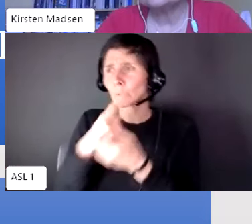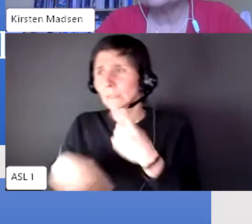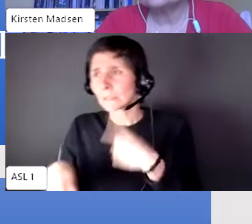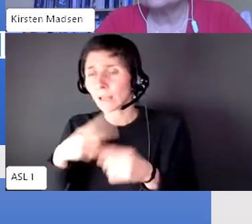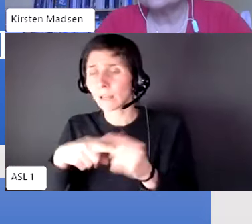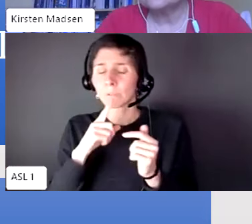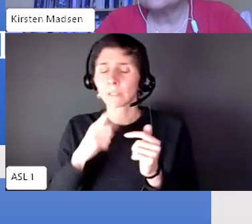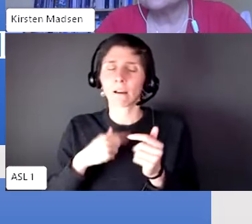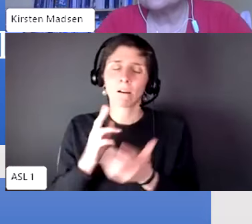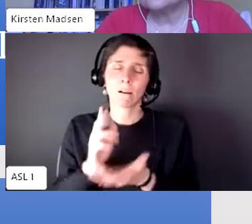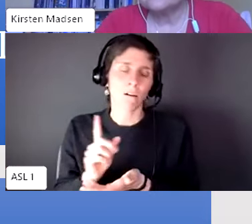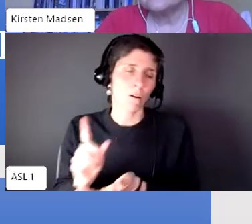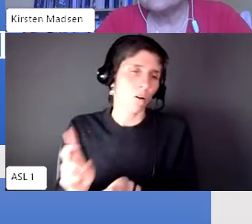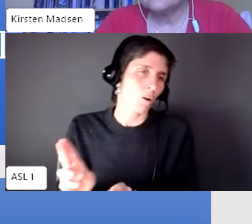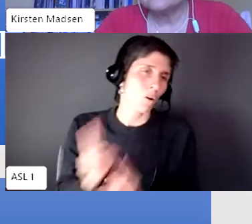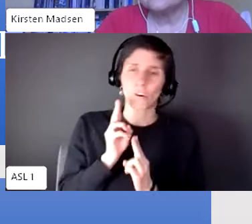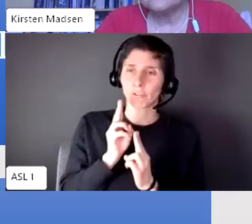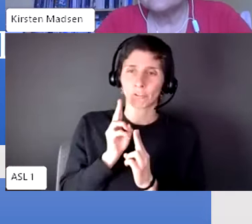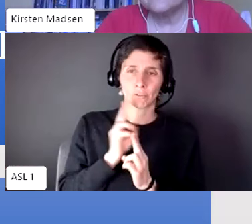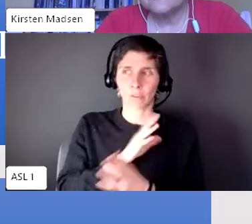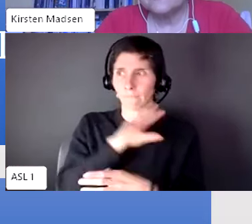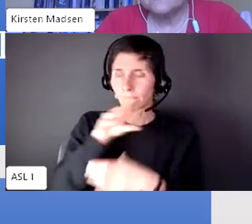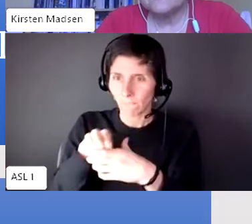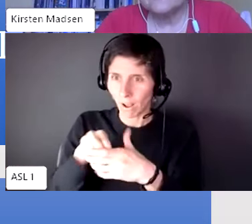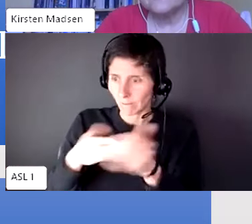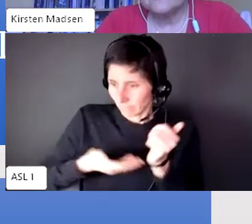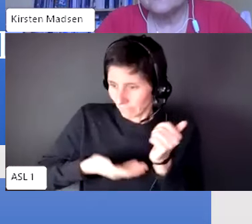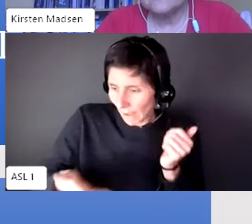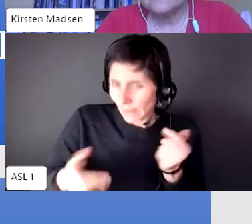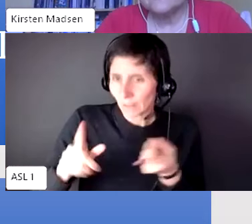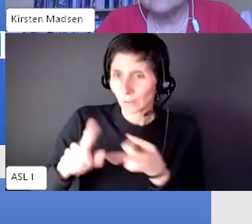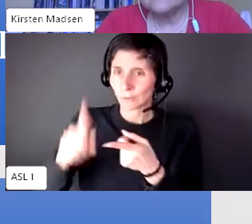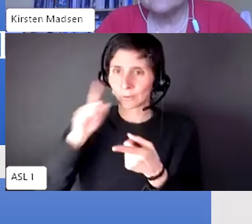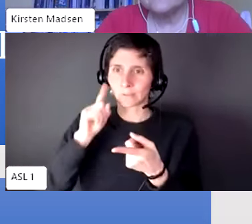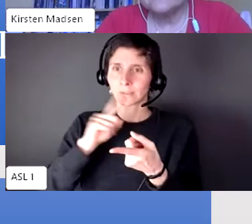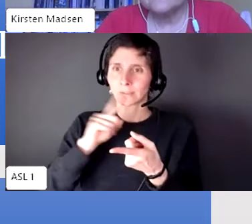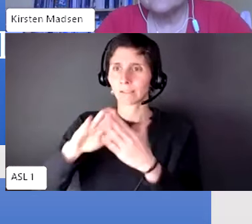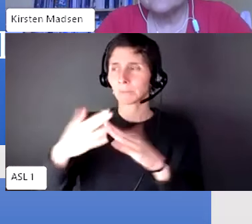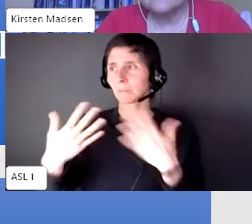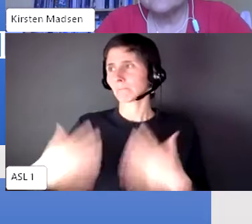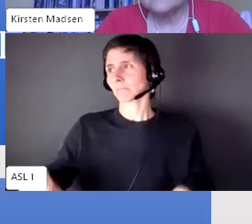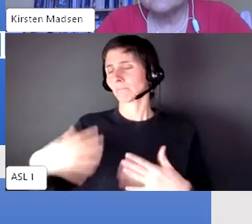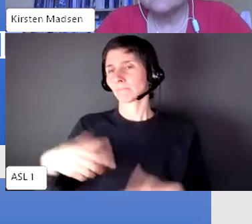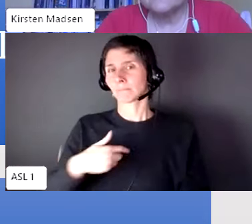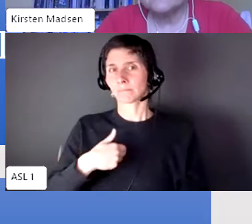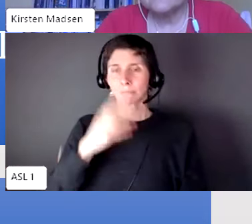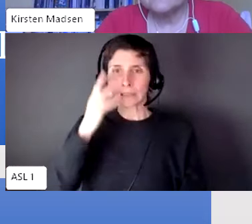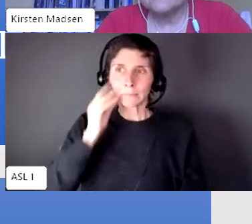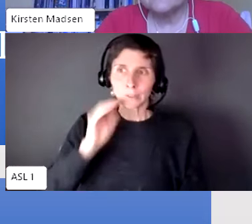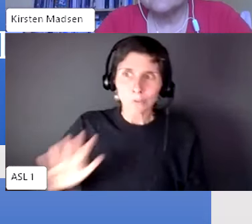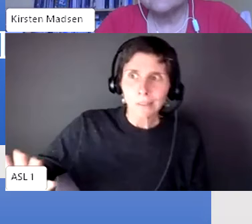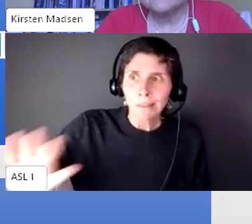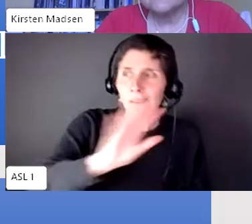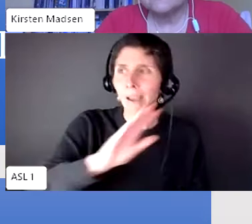such a privilege to be an outsider that's being invited into this community, and to be able to experience their strengths and